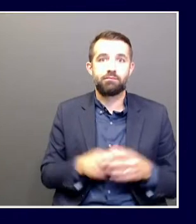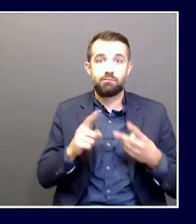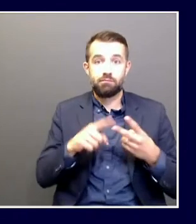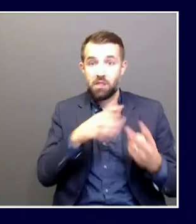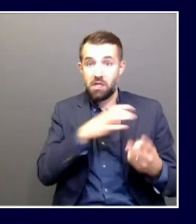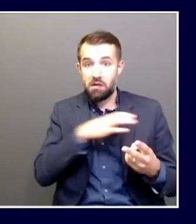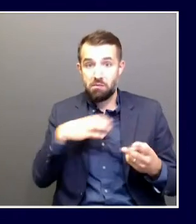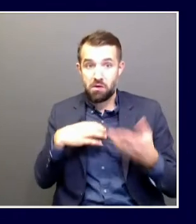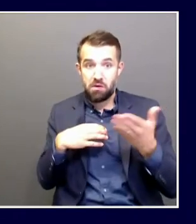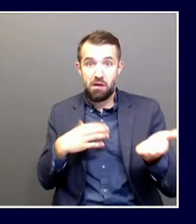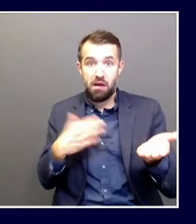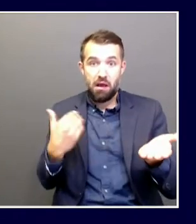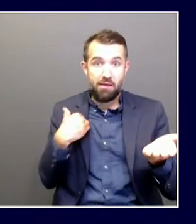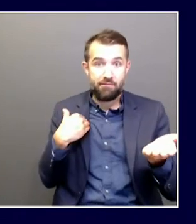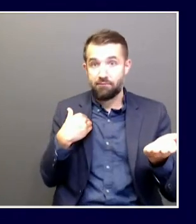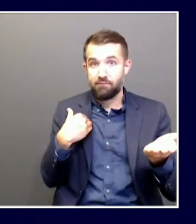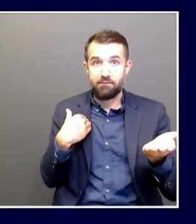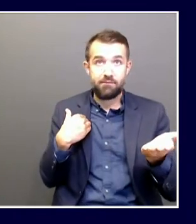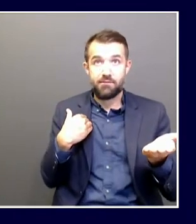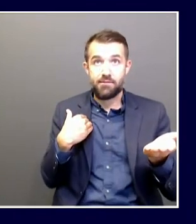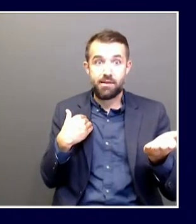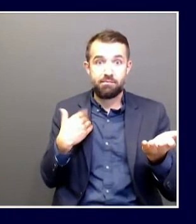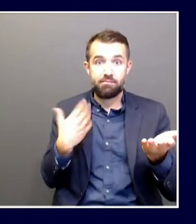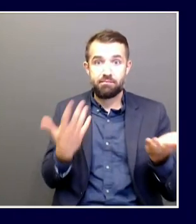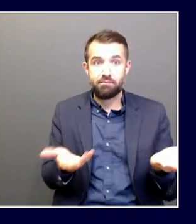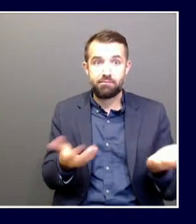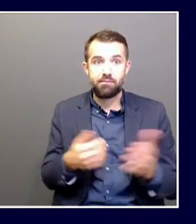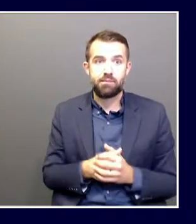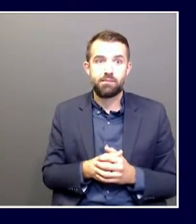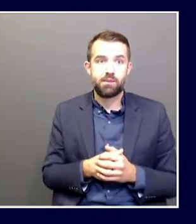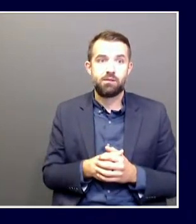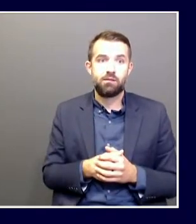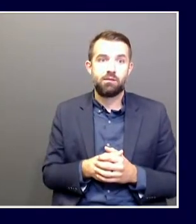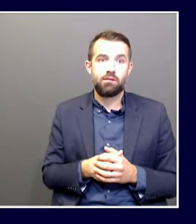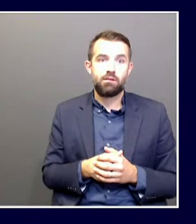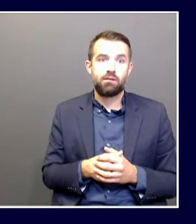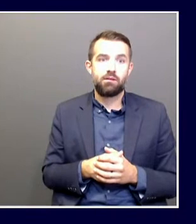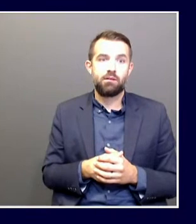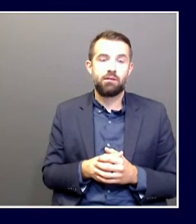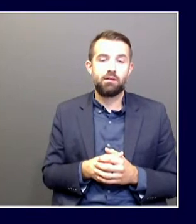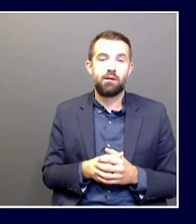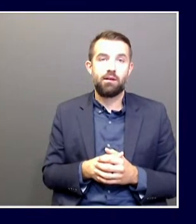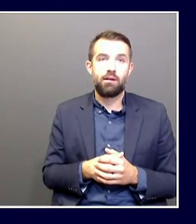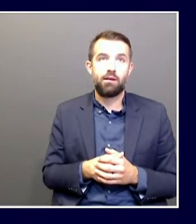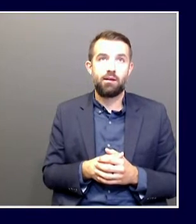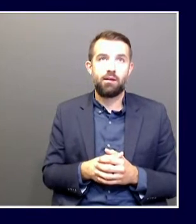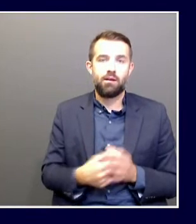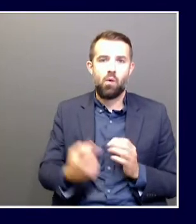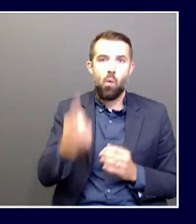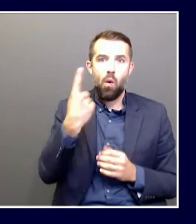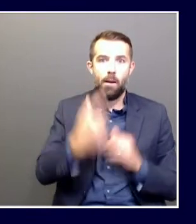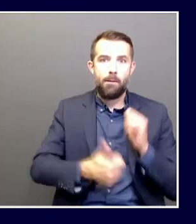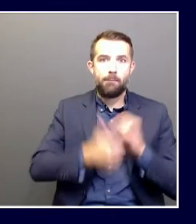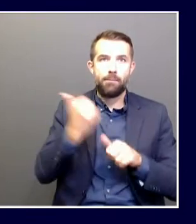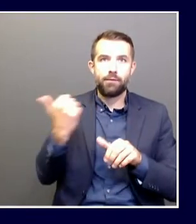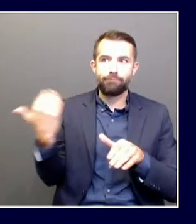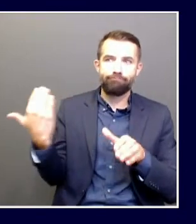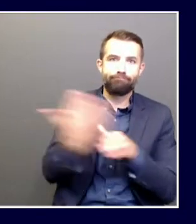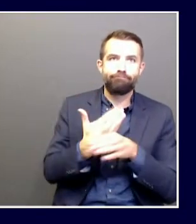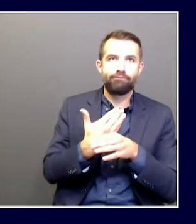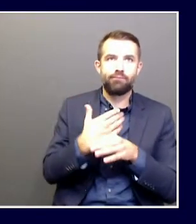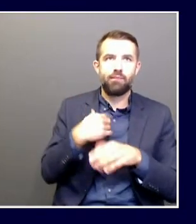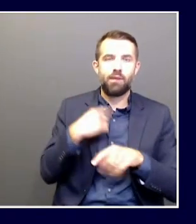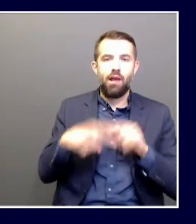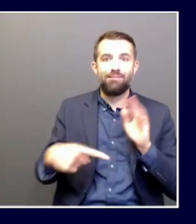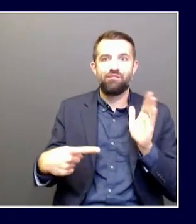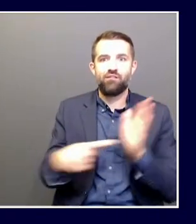vaccine? Commissioner, I'll let you, let you please. I've heard one that bothers me a lot, which is I can't afford it.